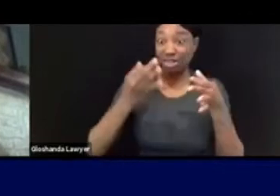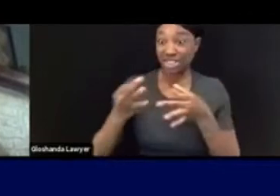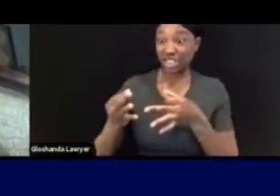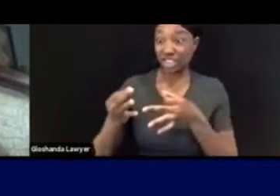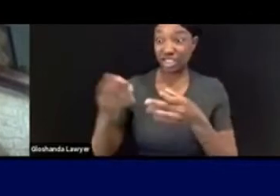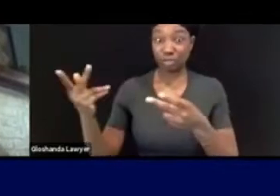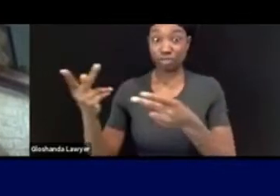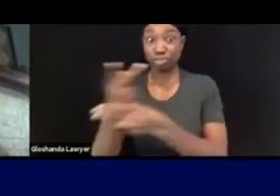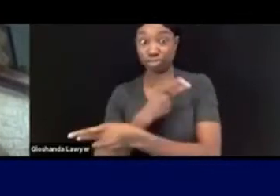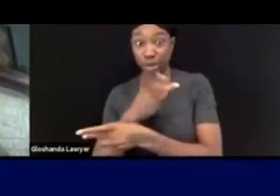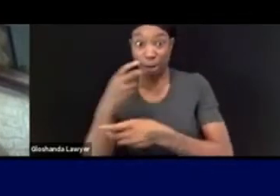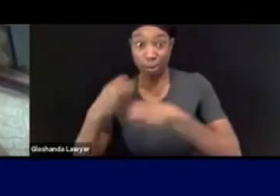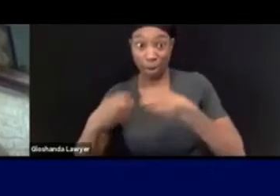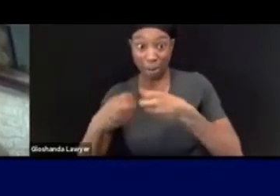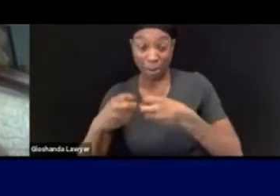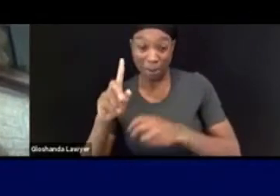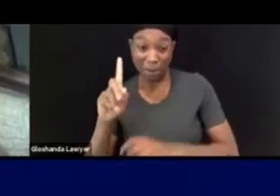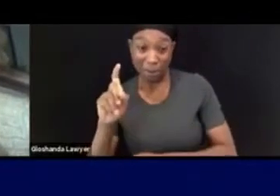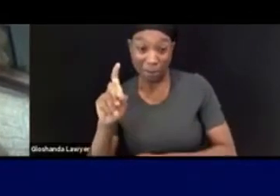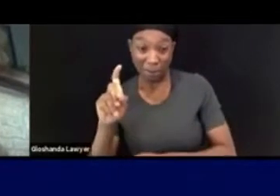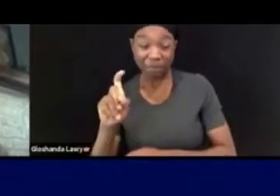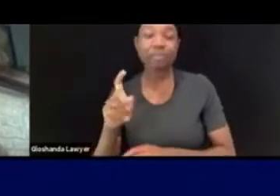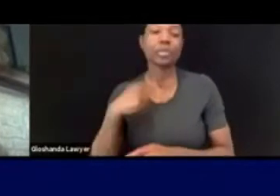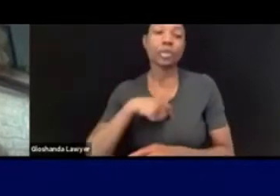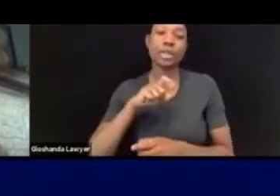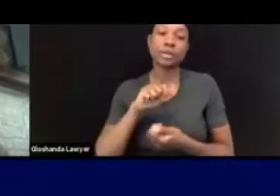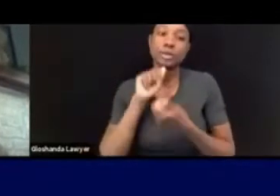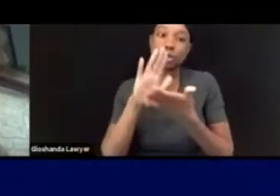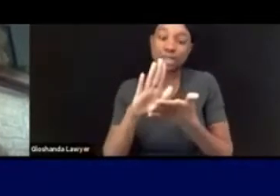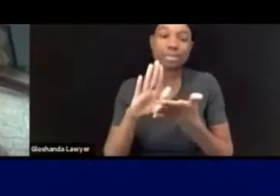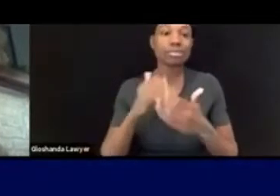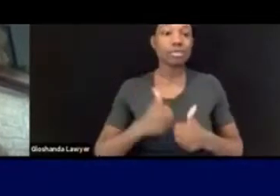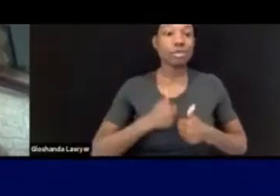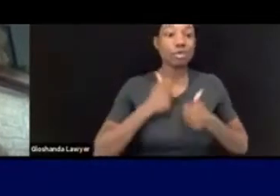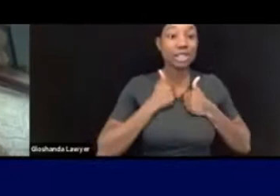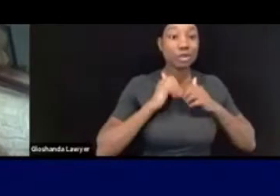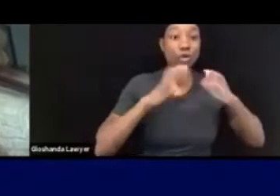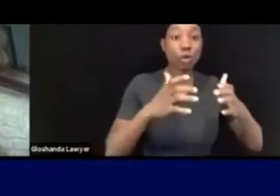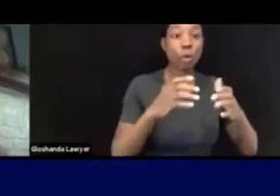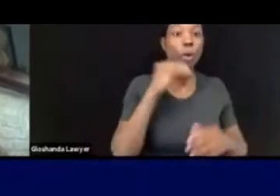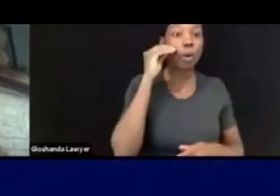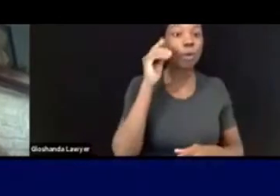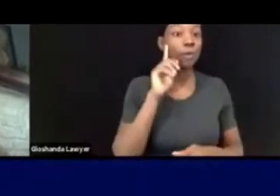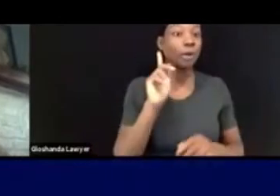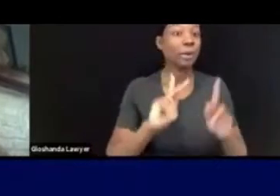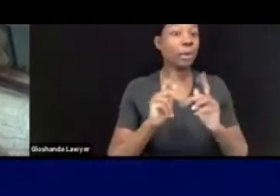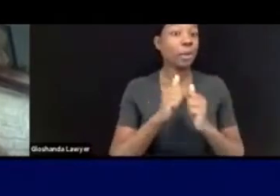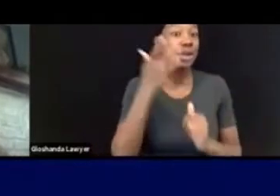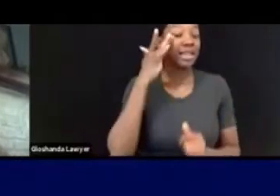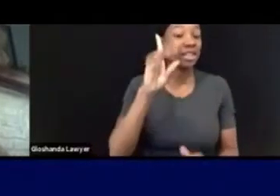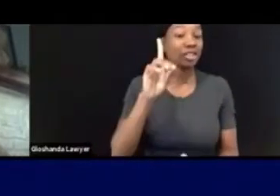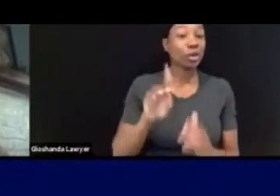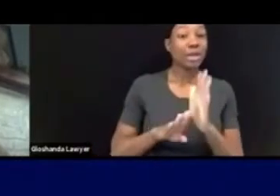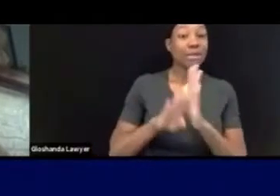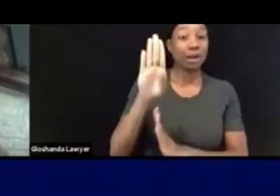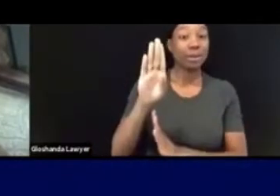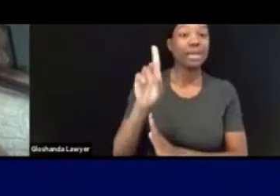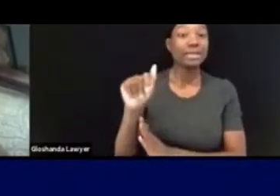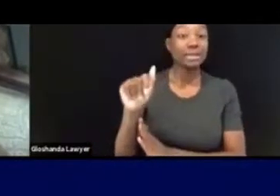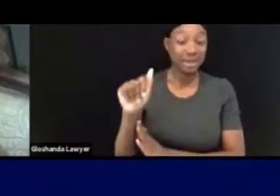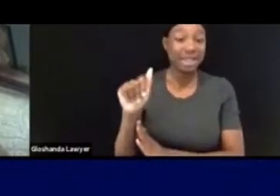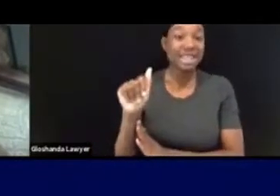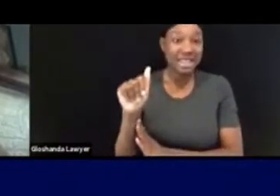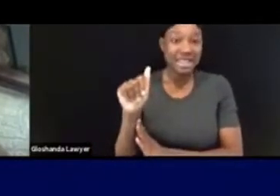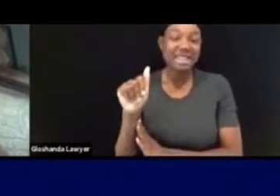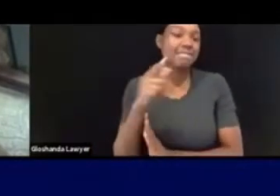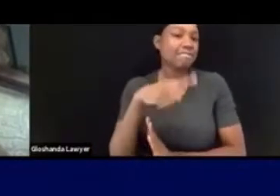to address is that these residential group homes for people with intellectual and developmental disability were not afforded the same public